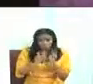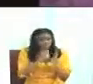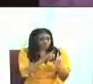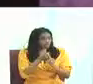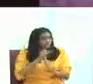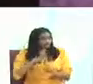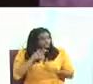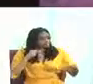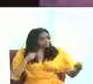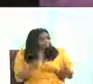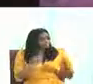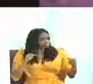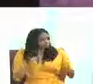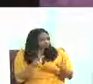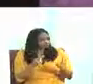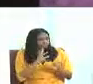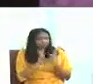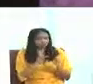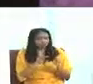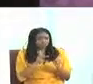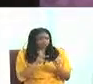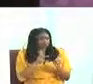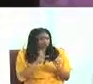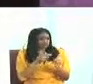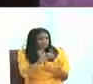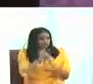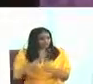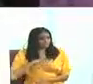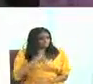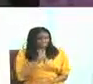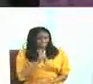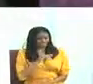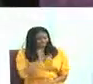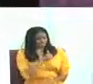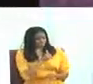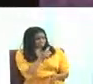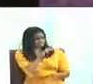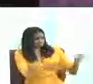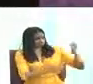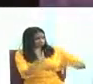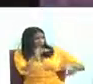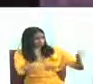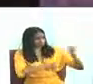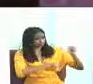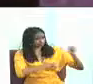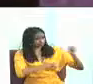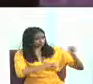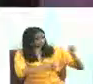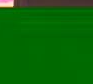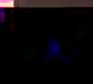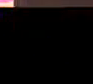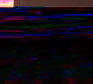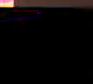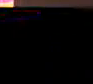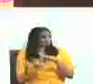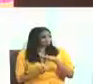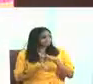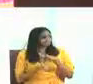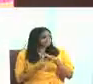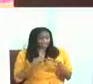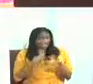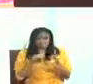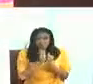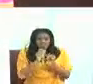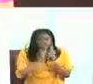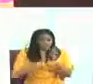I'm in the midst of people who have been rejected. The midst of people who have been alienated. I'm in the midst of people